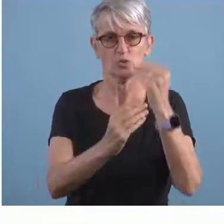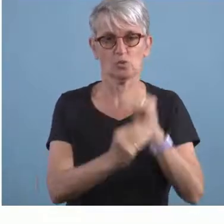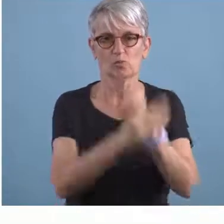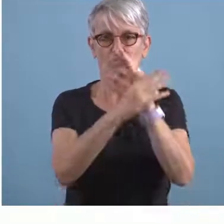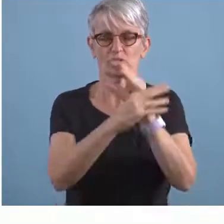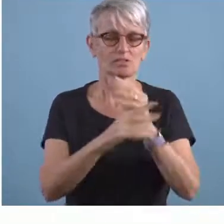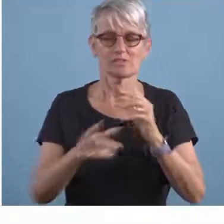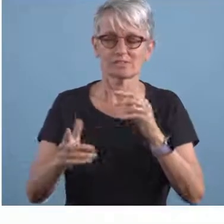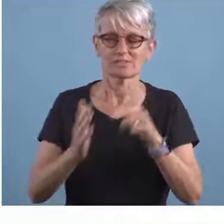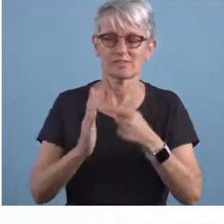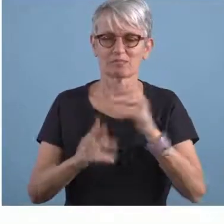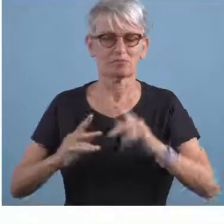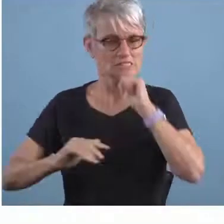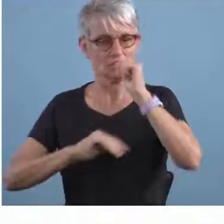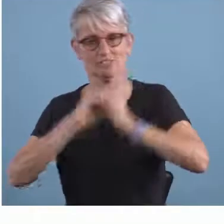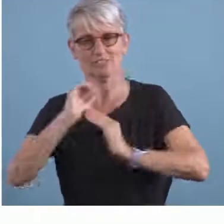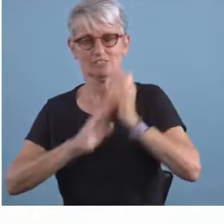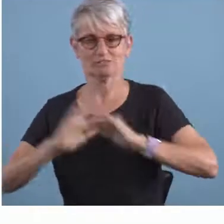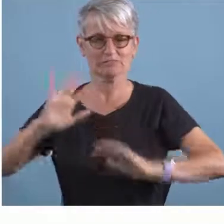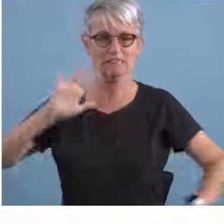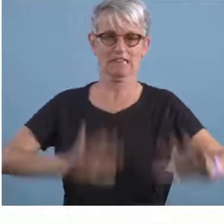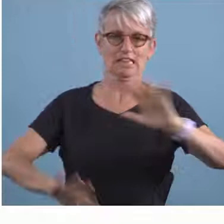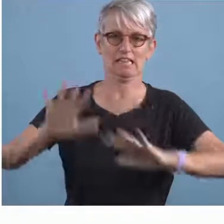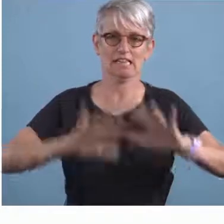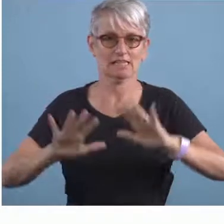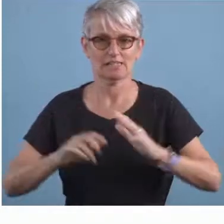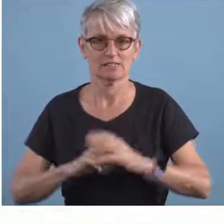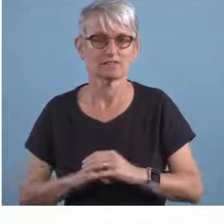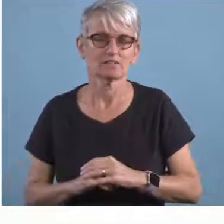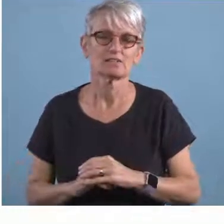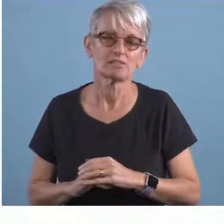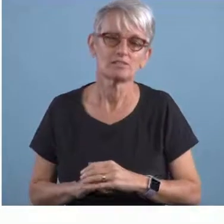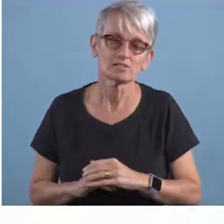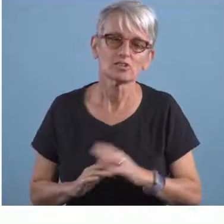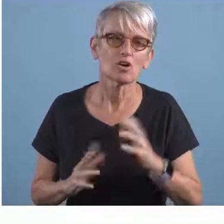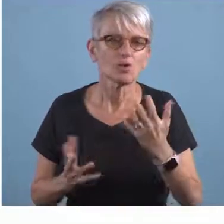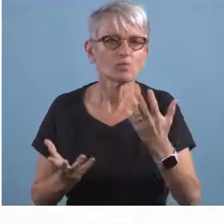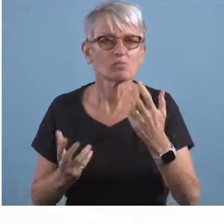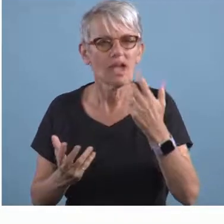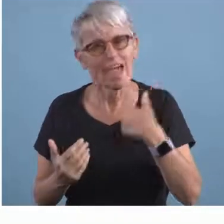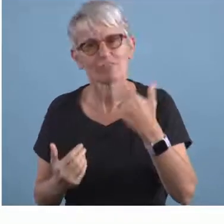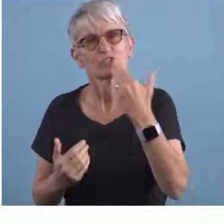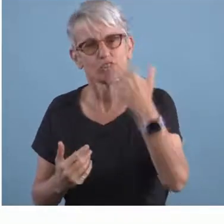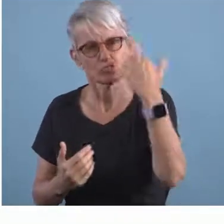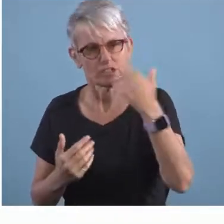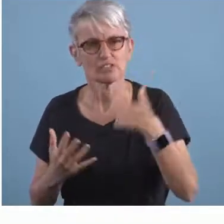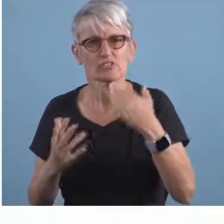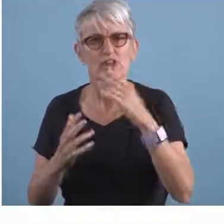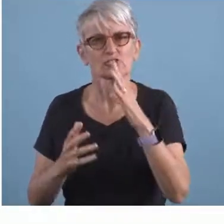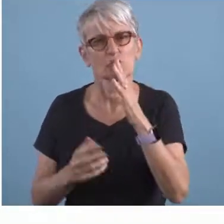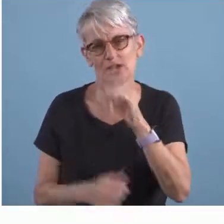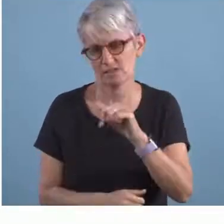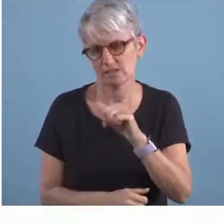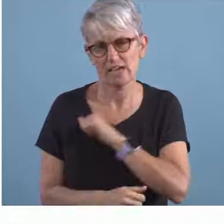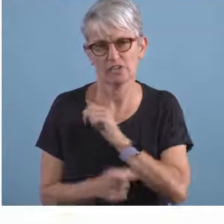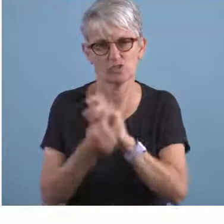are uncomfortable with that change for a lot of good reasons. So let's look at some of the changes in attitudes that